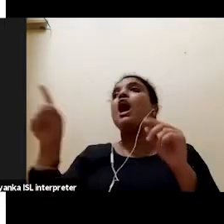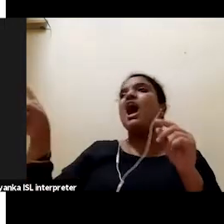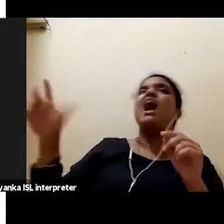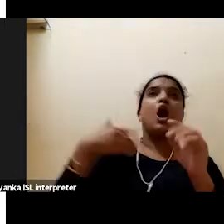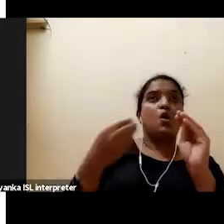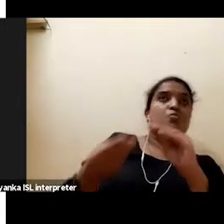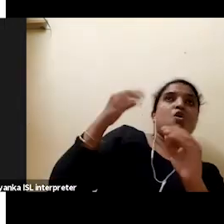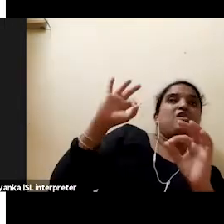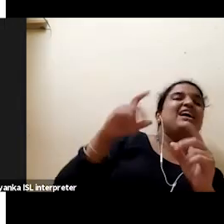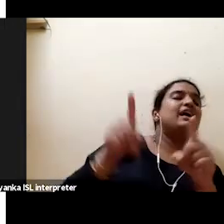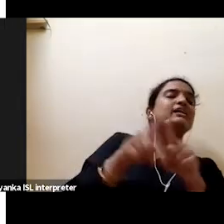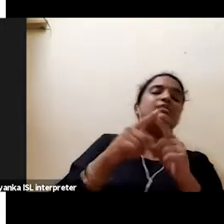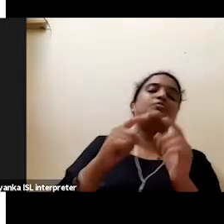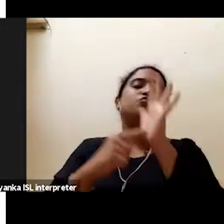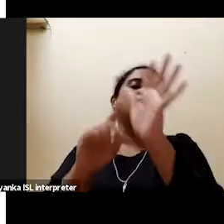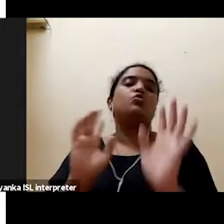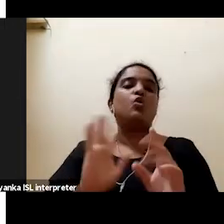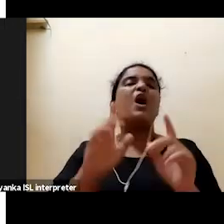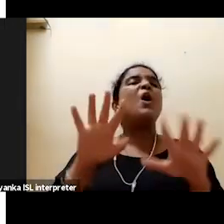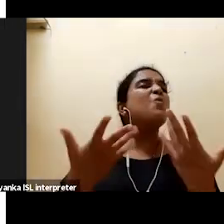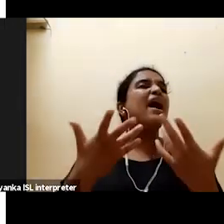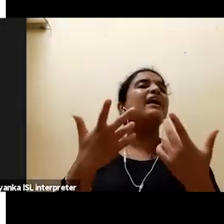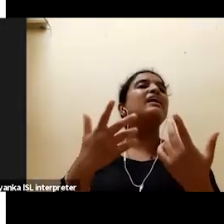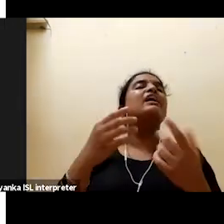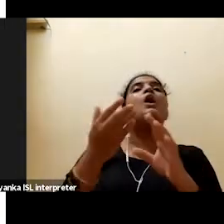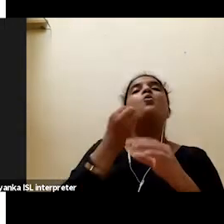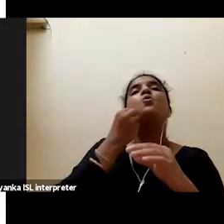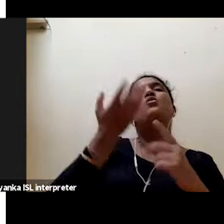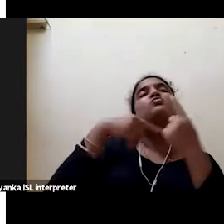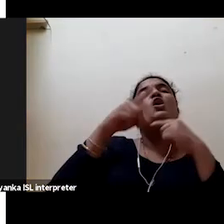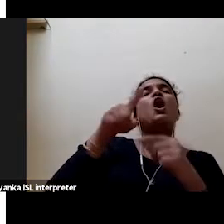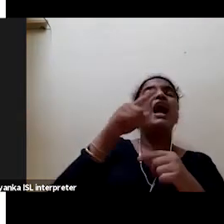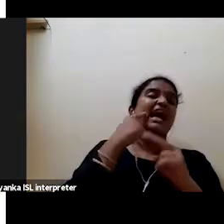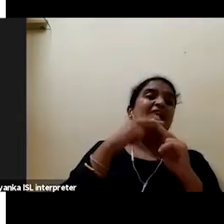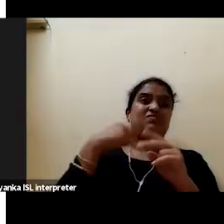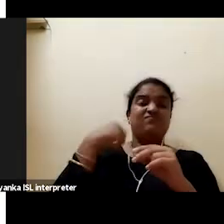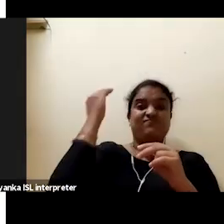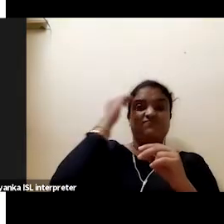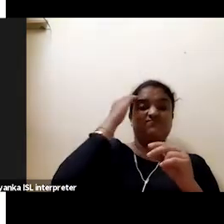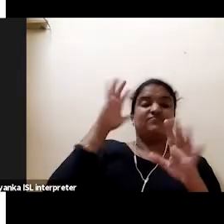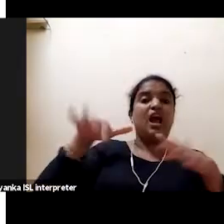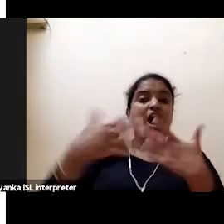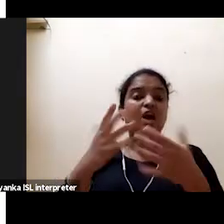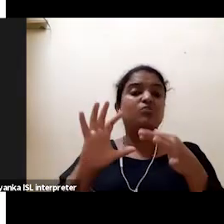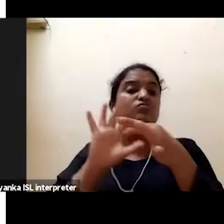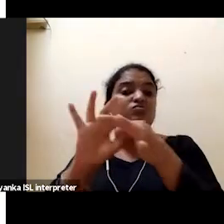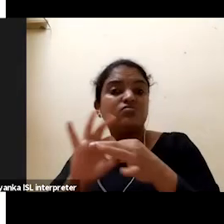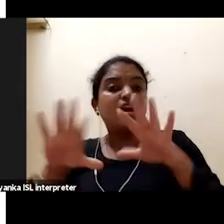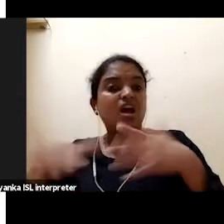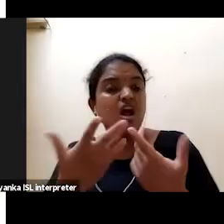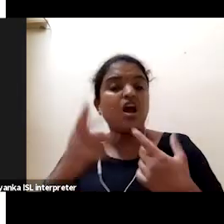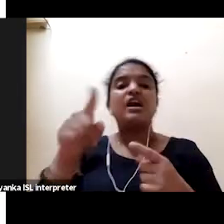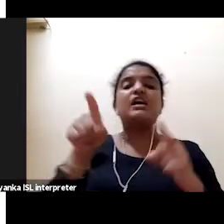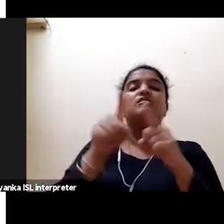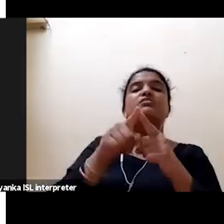cuisine, never do that without giving proper credit, without due understanding and research of that cuisine, getting things